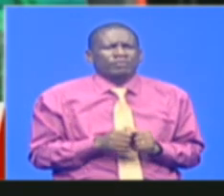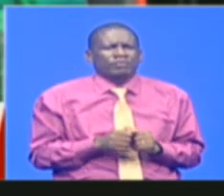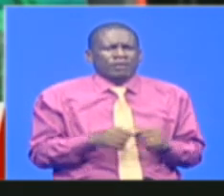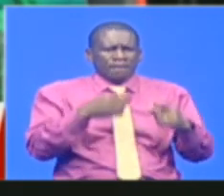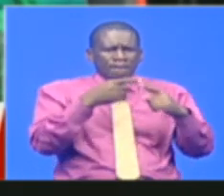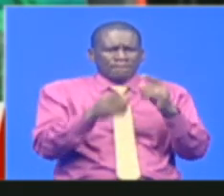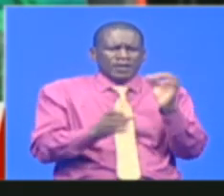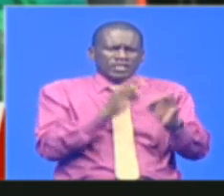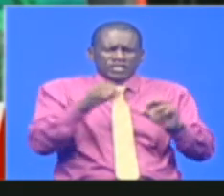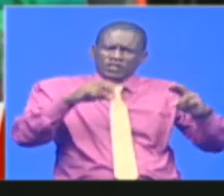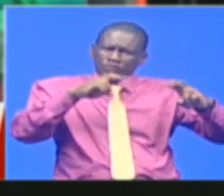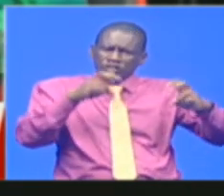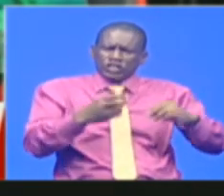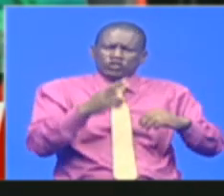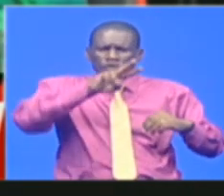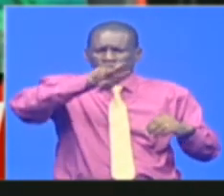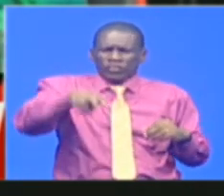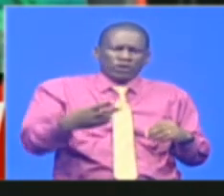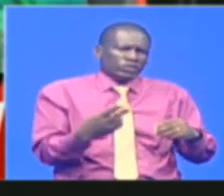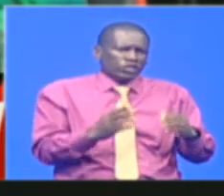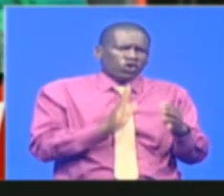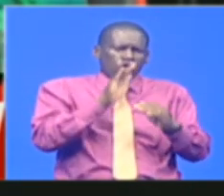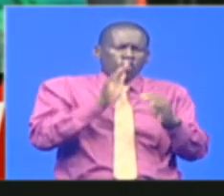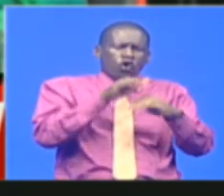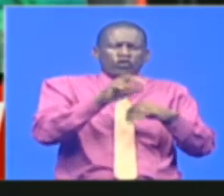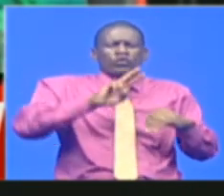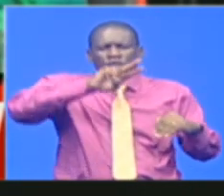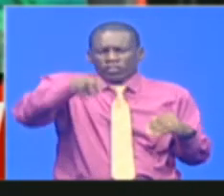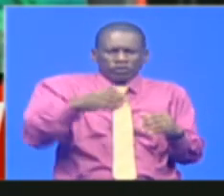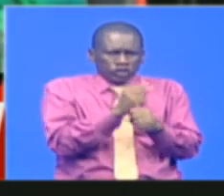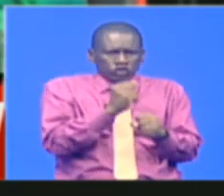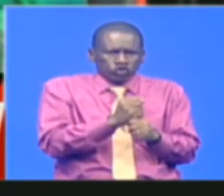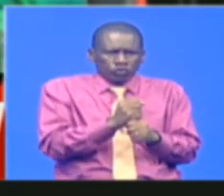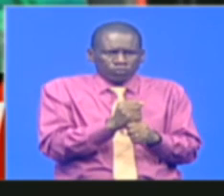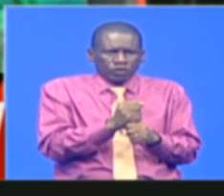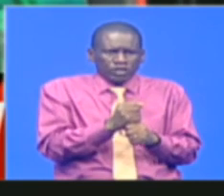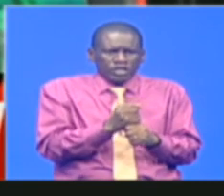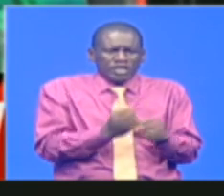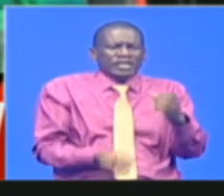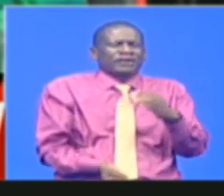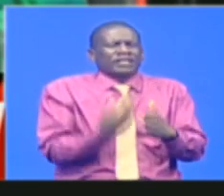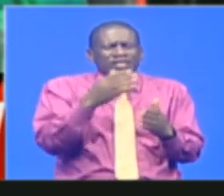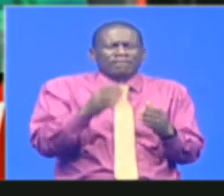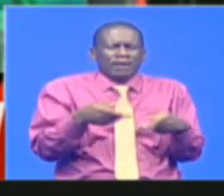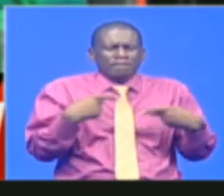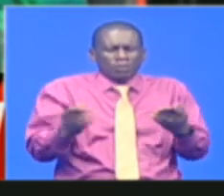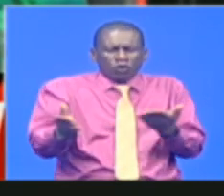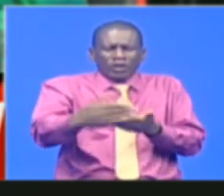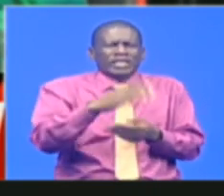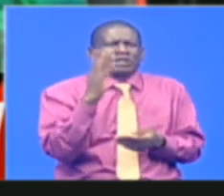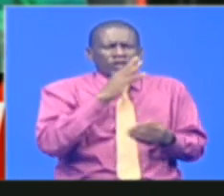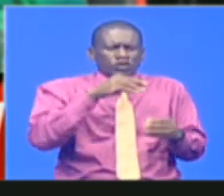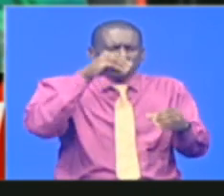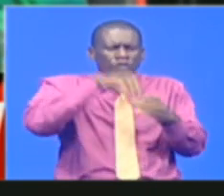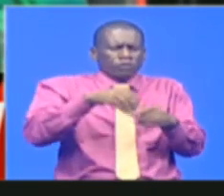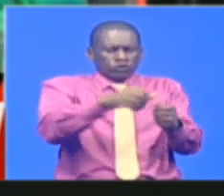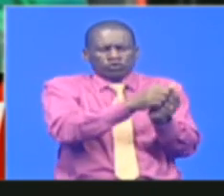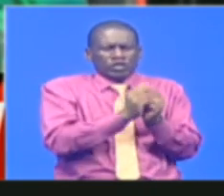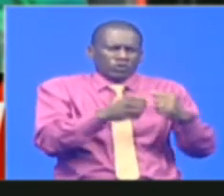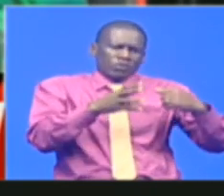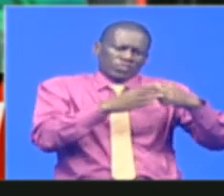But if you look at the 2,000 plus jobs that have been created by the waste collectors and combined together with the 90